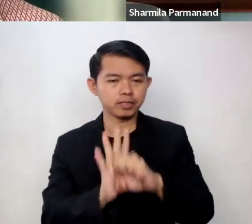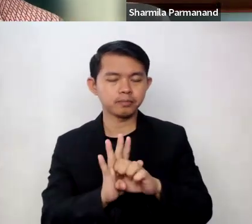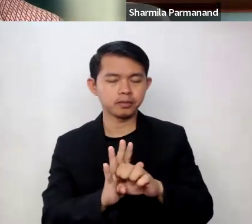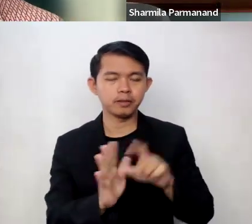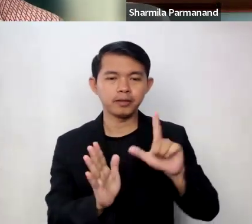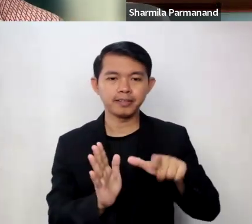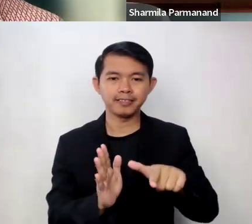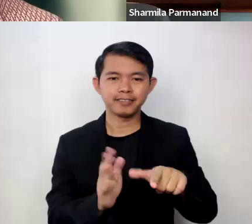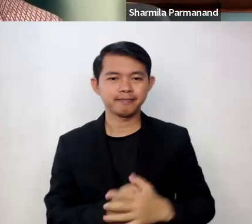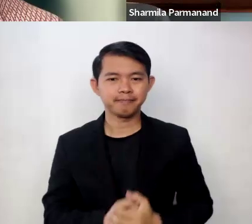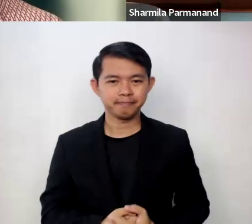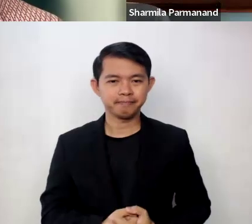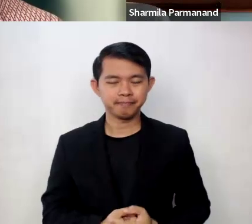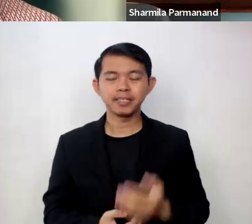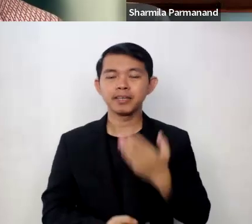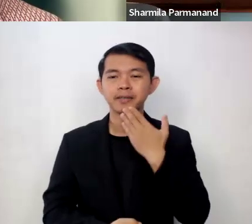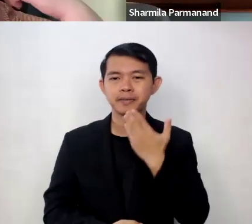Thank you for sharing.